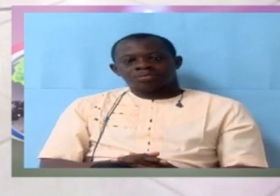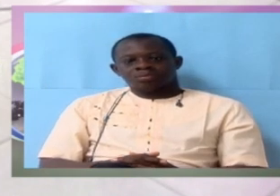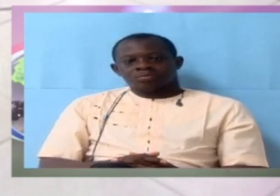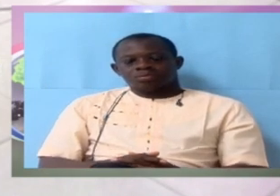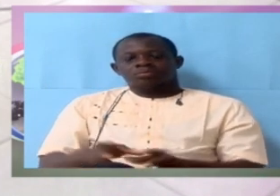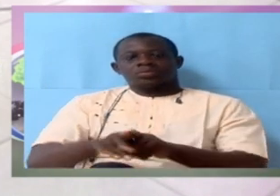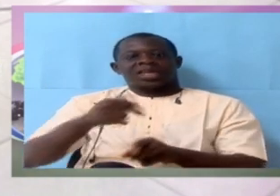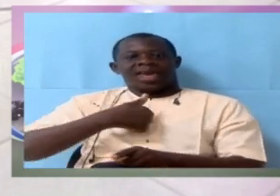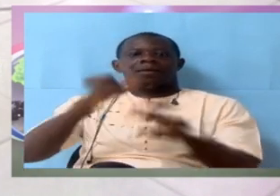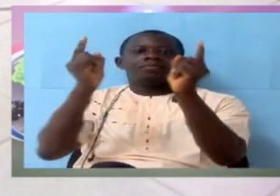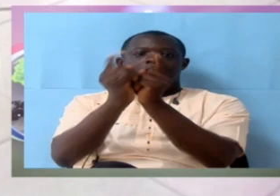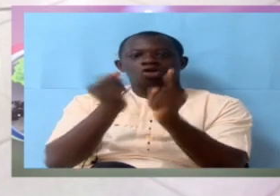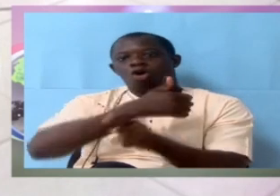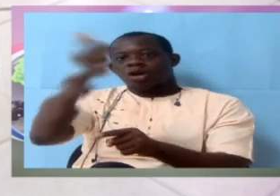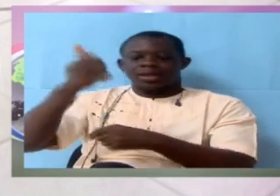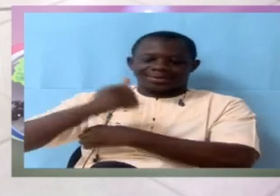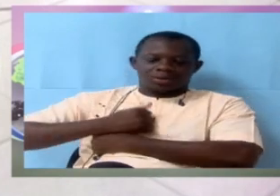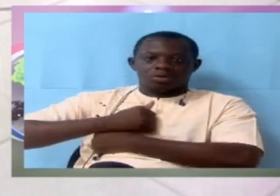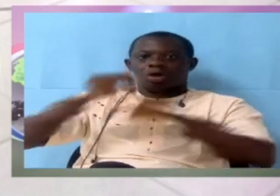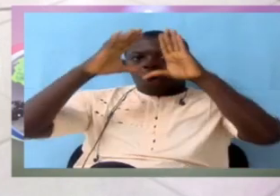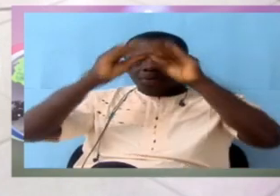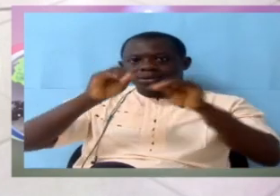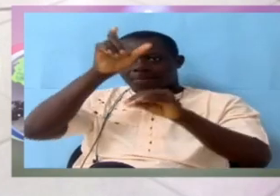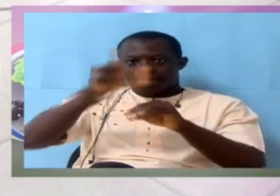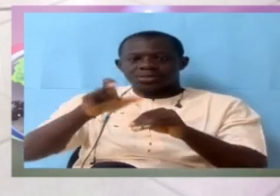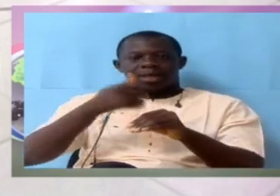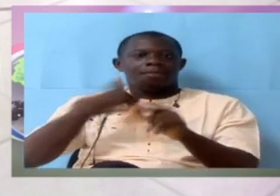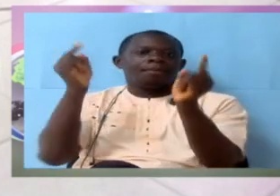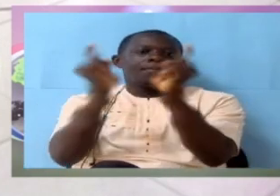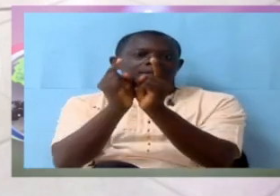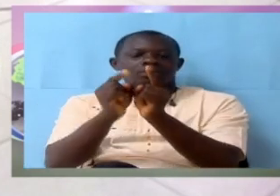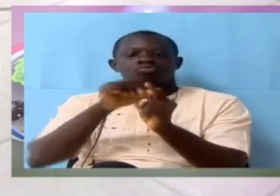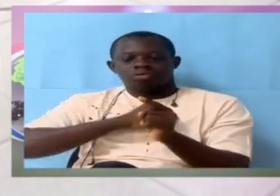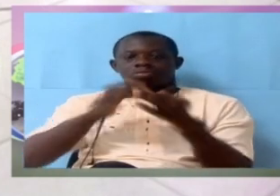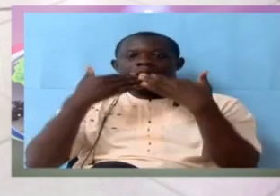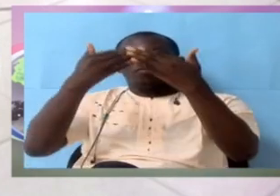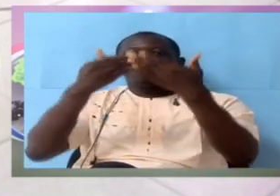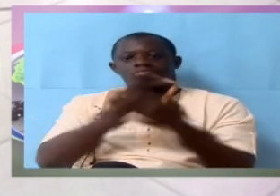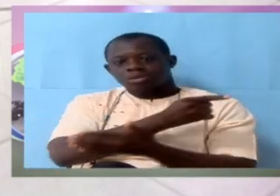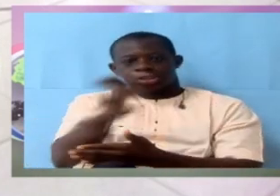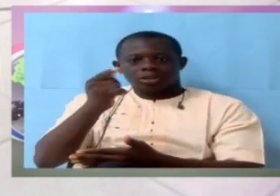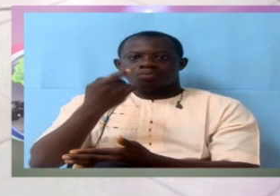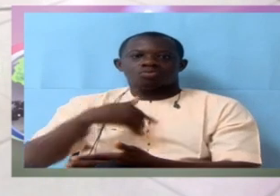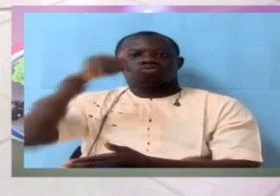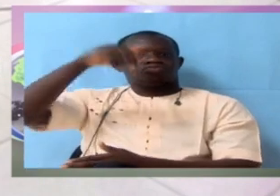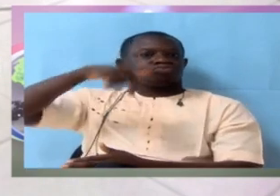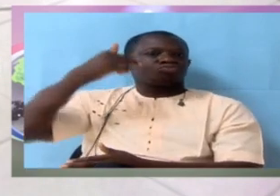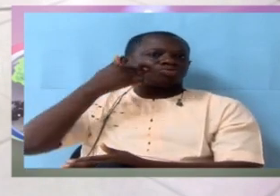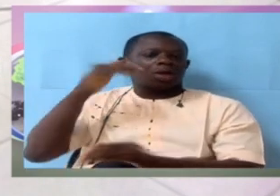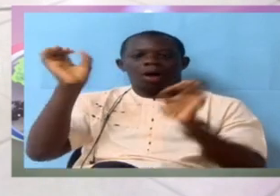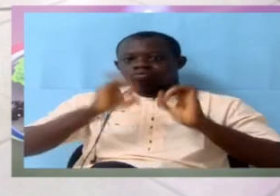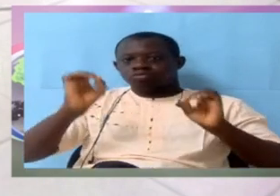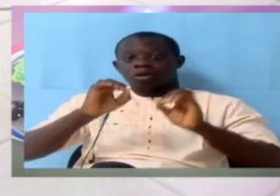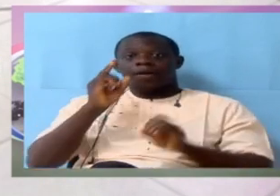But the paramilitary officers I met there were able to inform me that these people are not around today, but if you can come